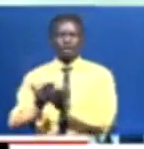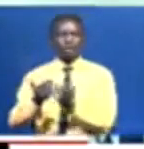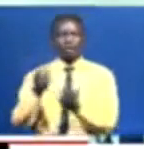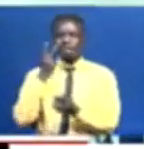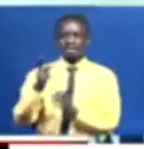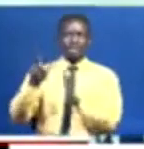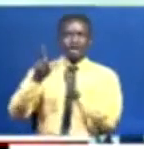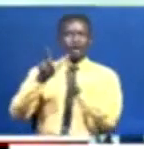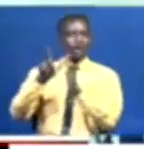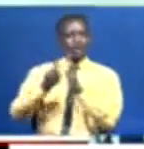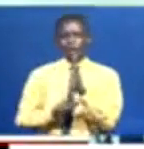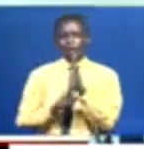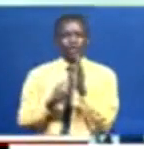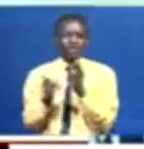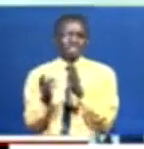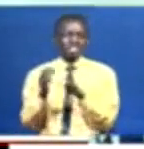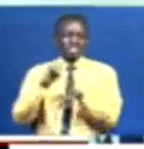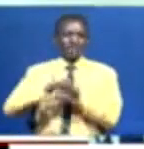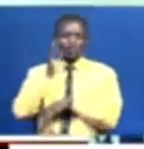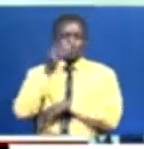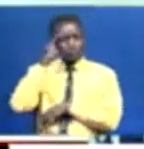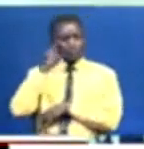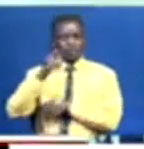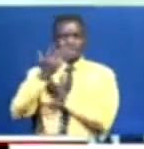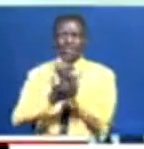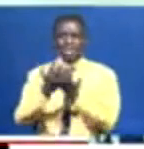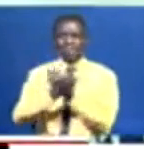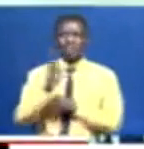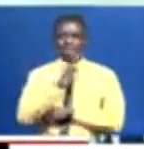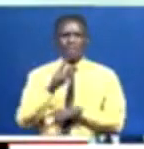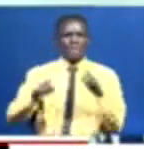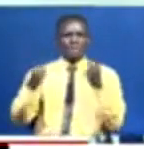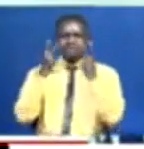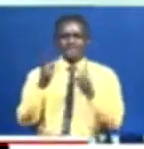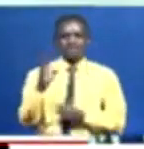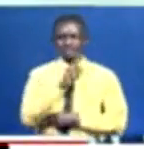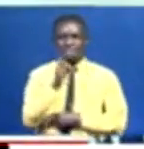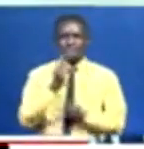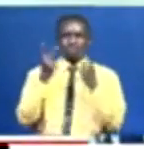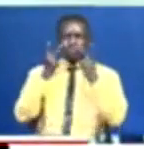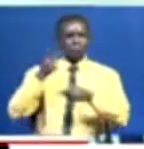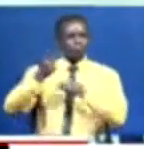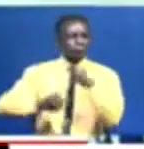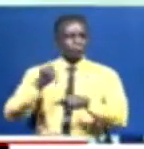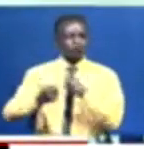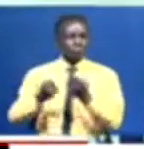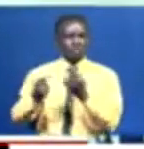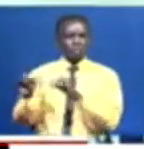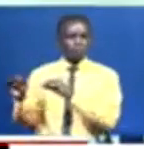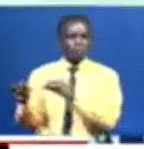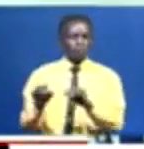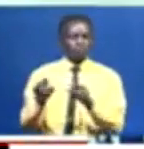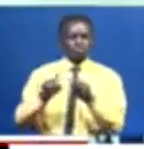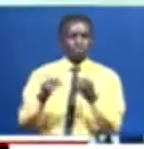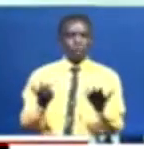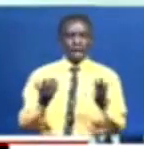fruit for cyber threats. But now we are also seeing that these particular threats are gravitating towards, you know, the individual. So